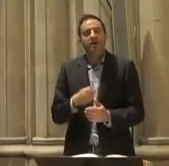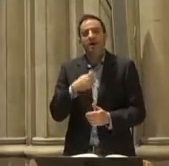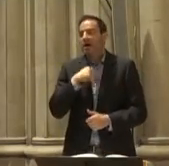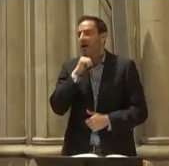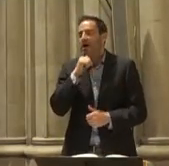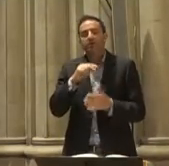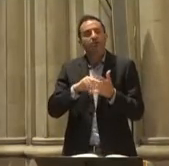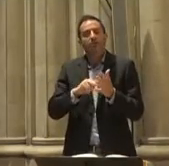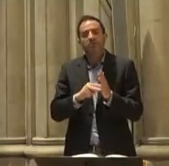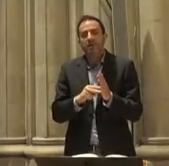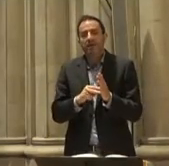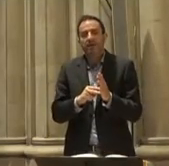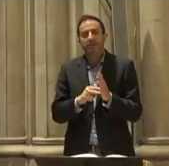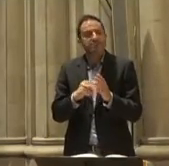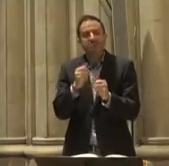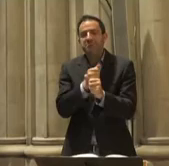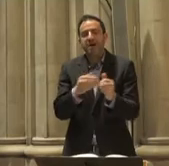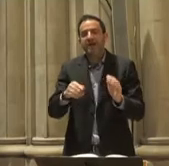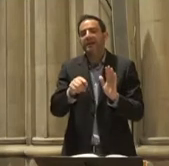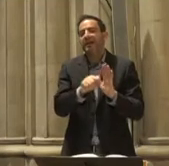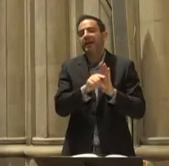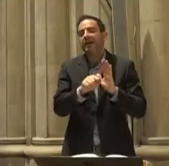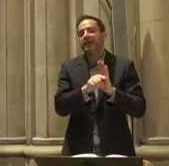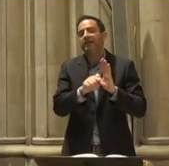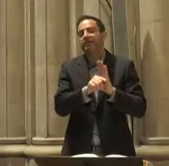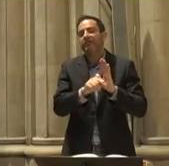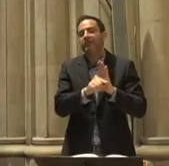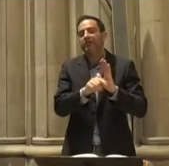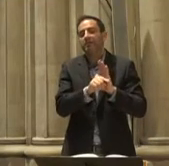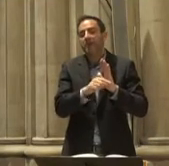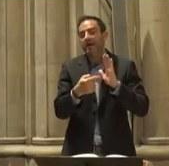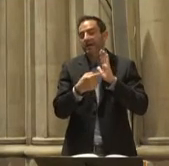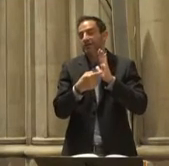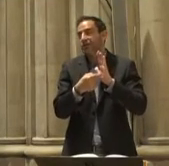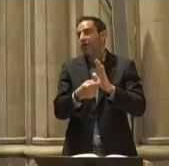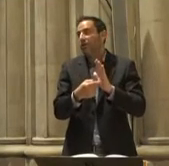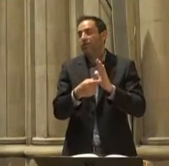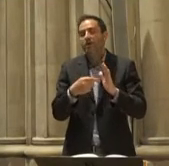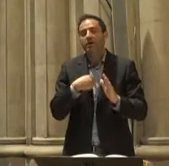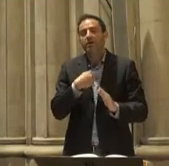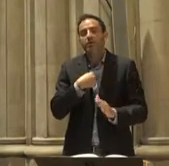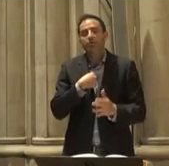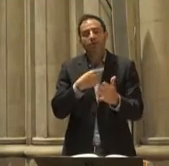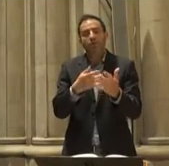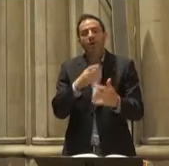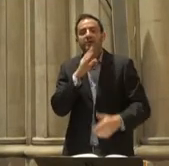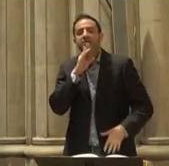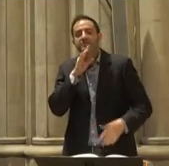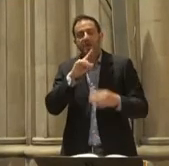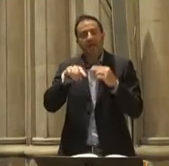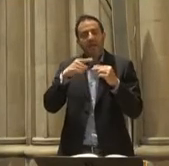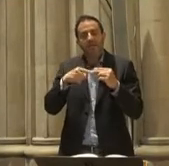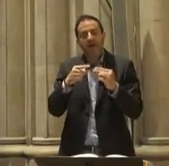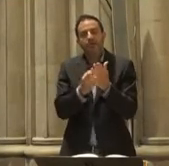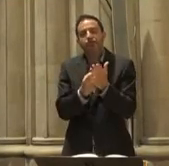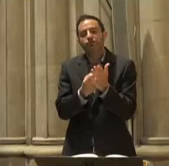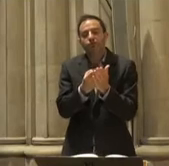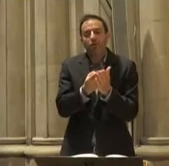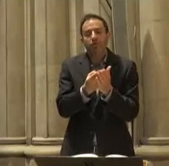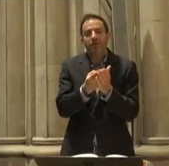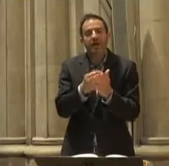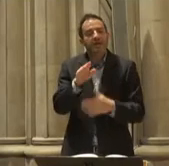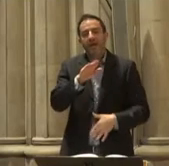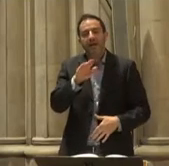mean to imply anything negative, but simply to highlight that we are seeking to speak about truth that can never